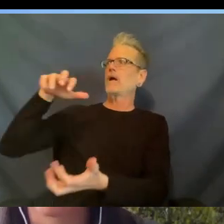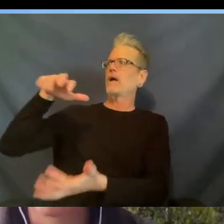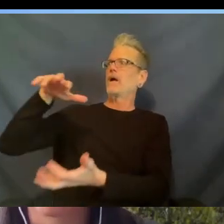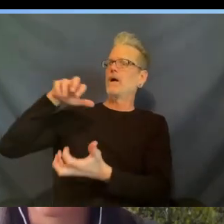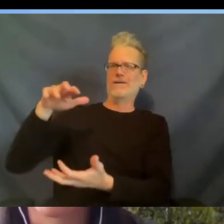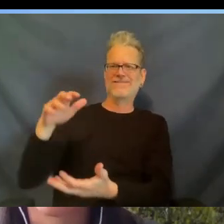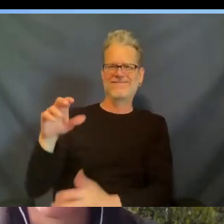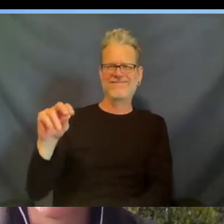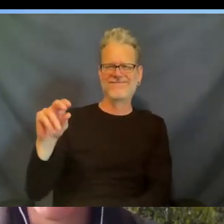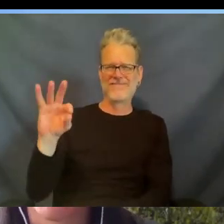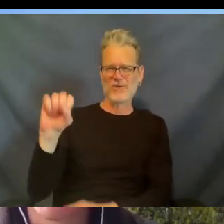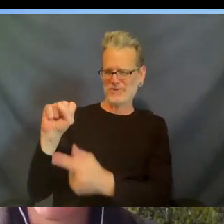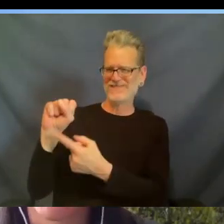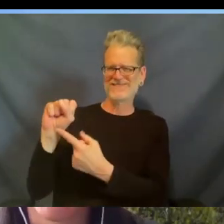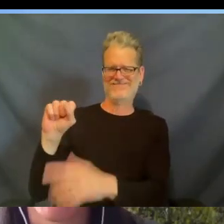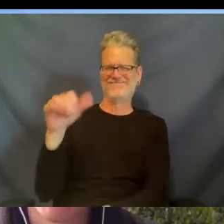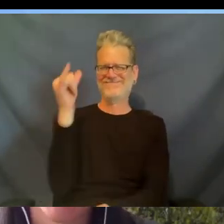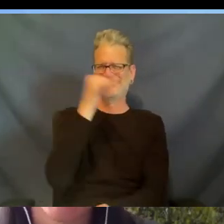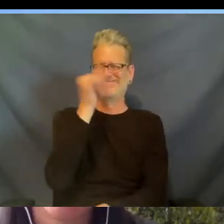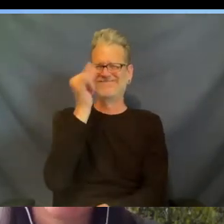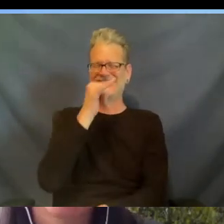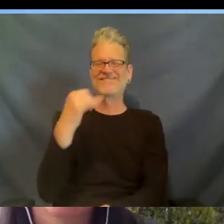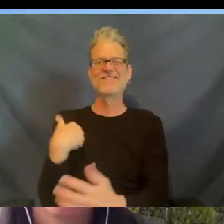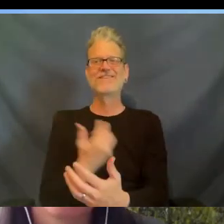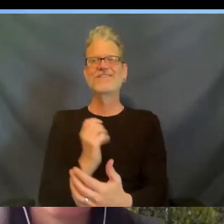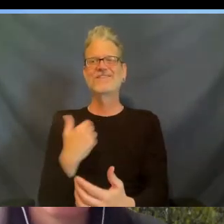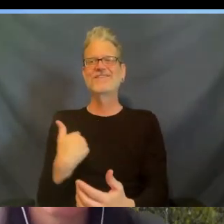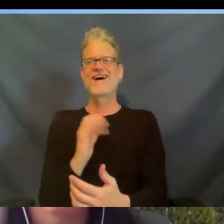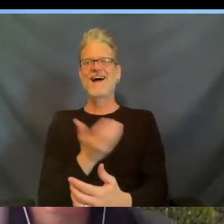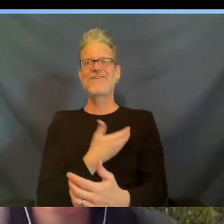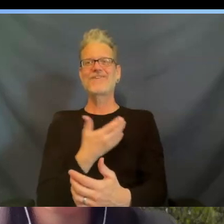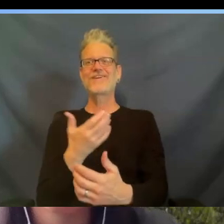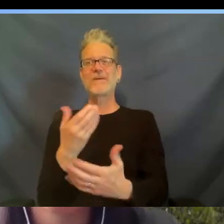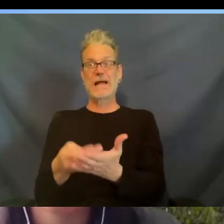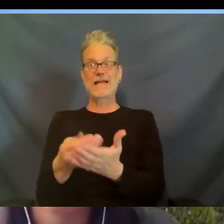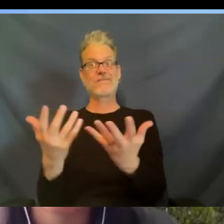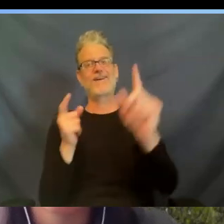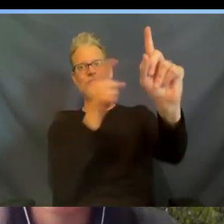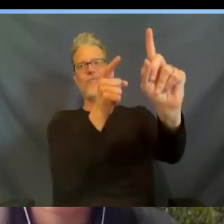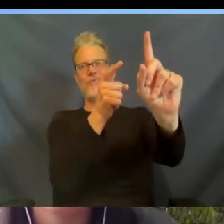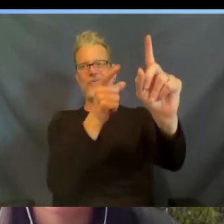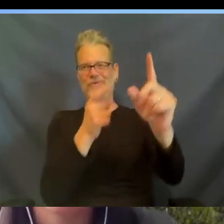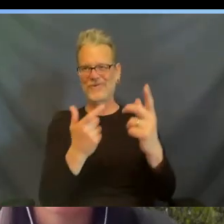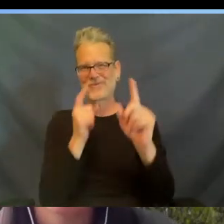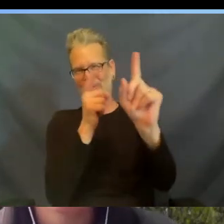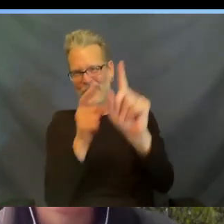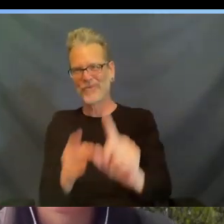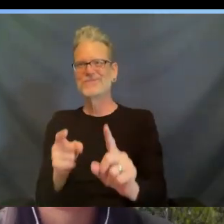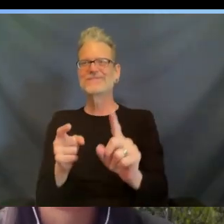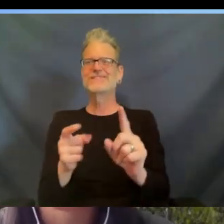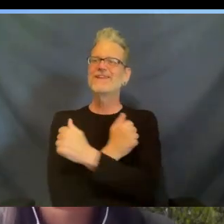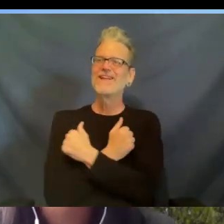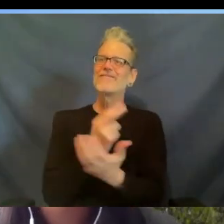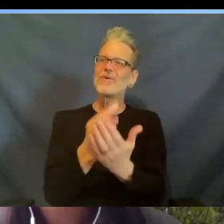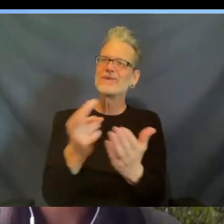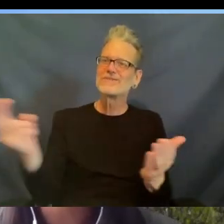We're a very mission-driven organization, and we do it because we love the resources that we